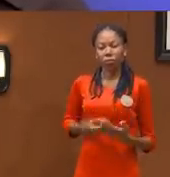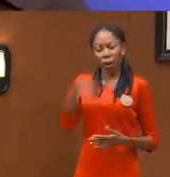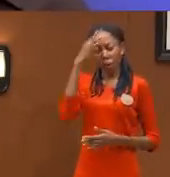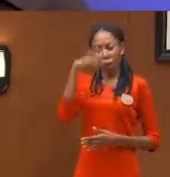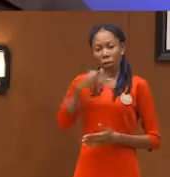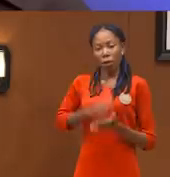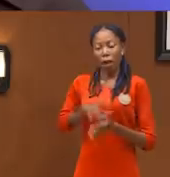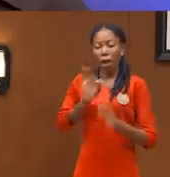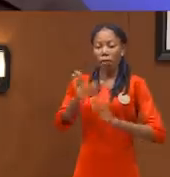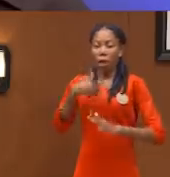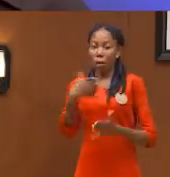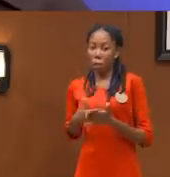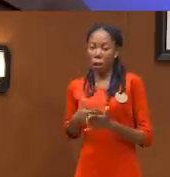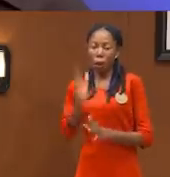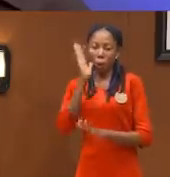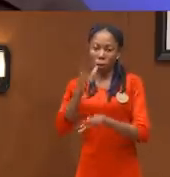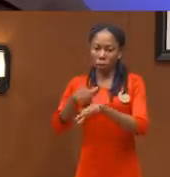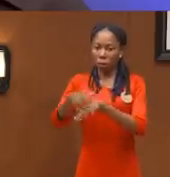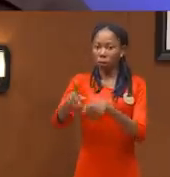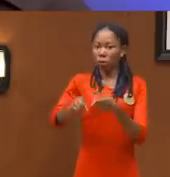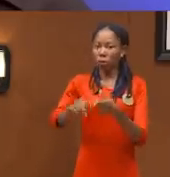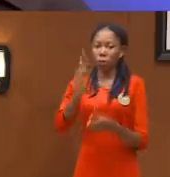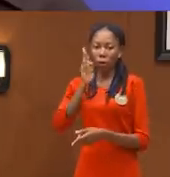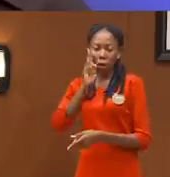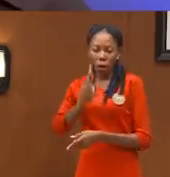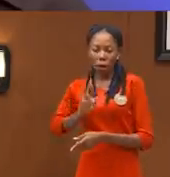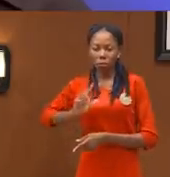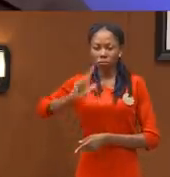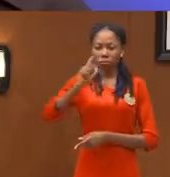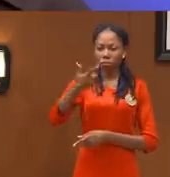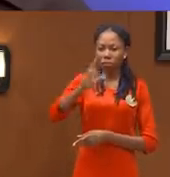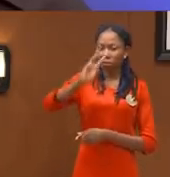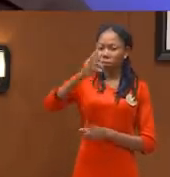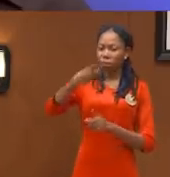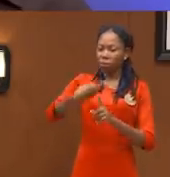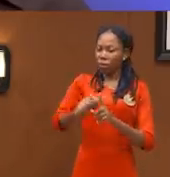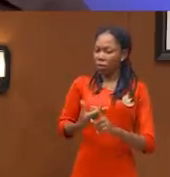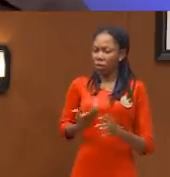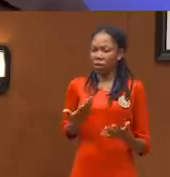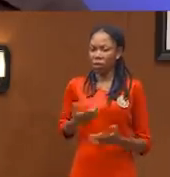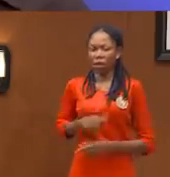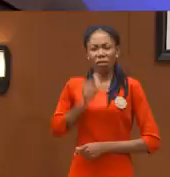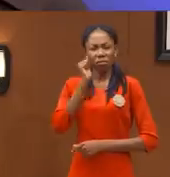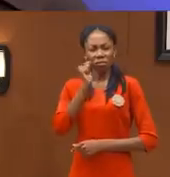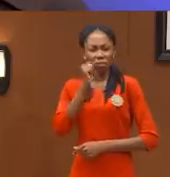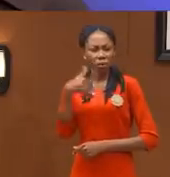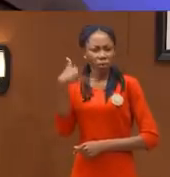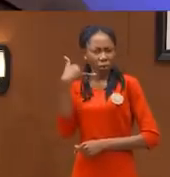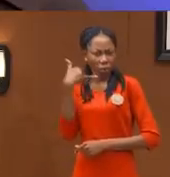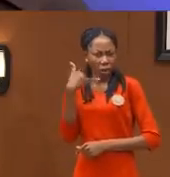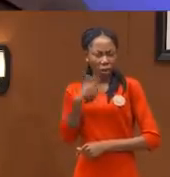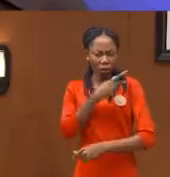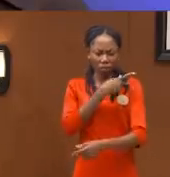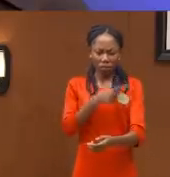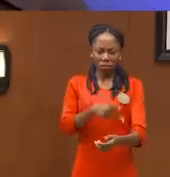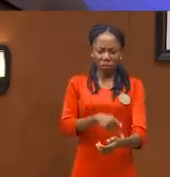Then it was 6 months later, I called him. Pregnancy was 6 months. I